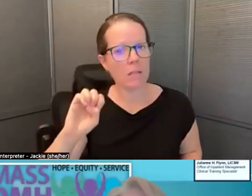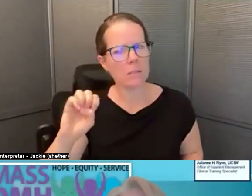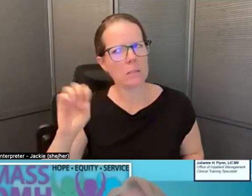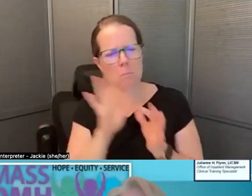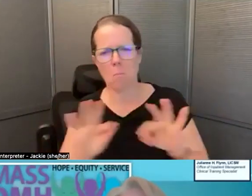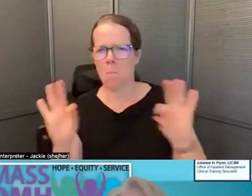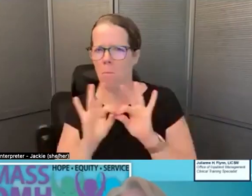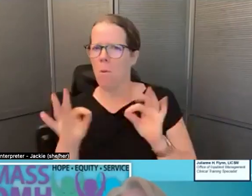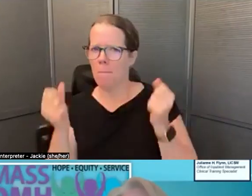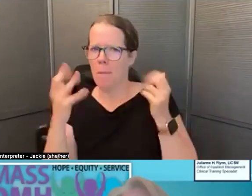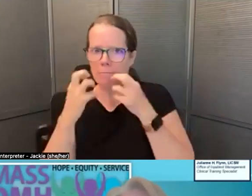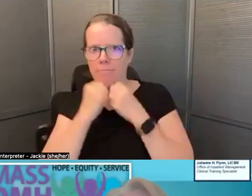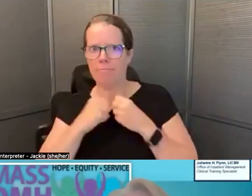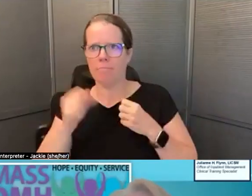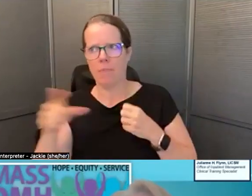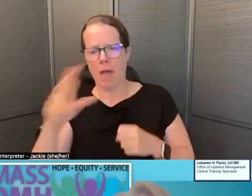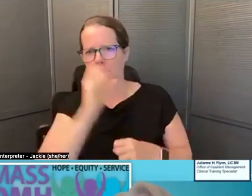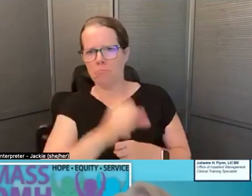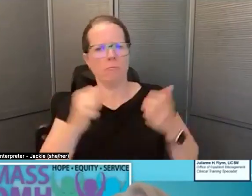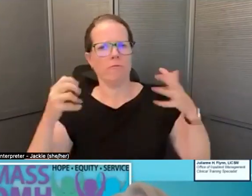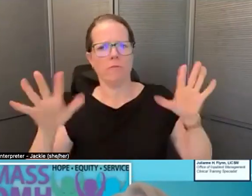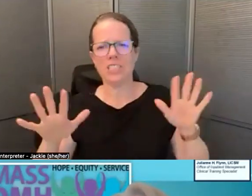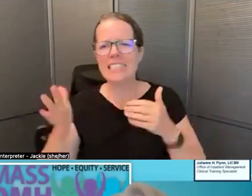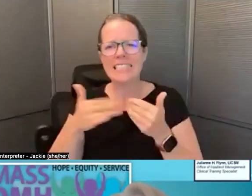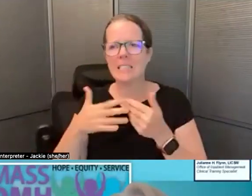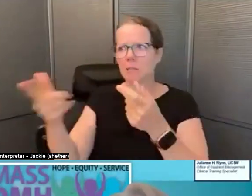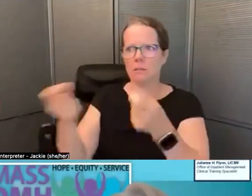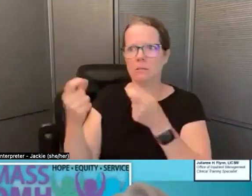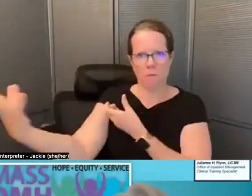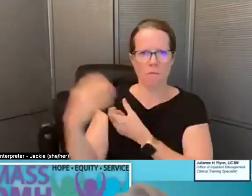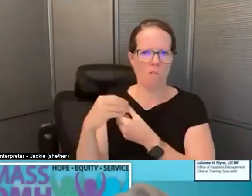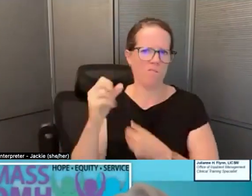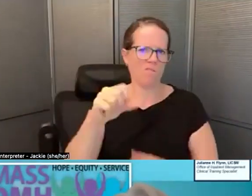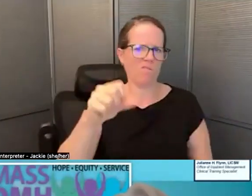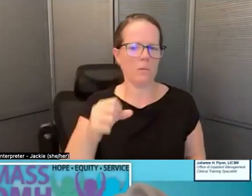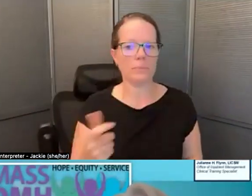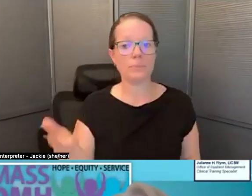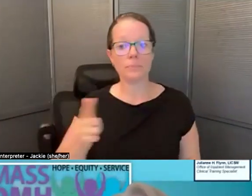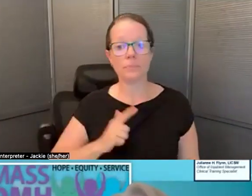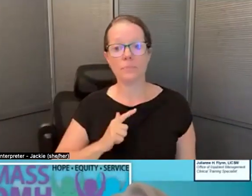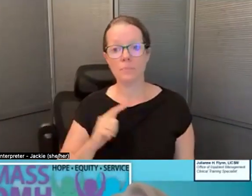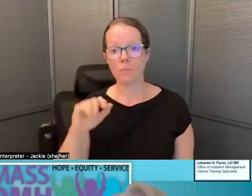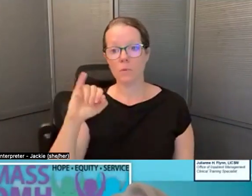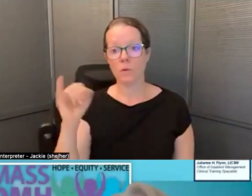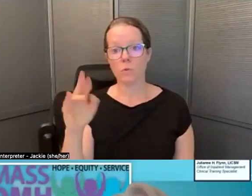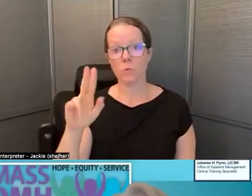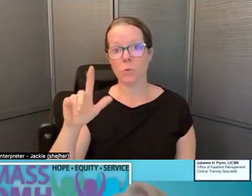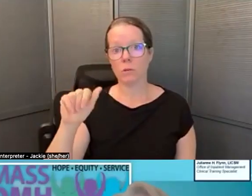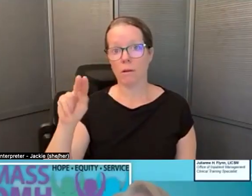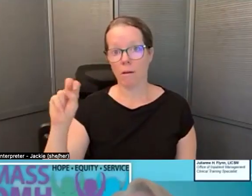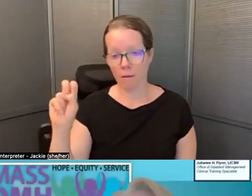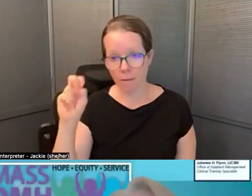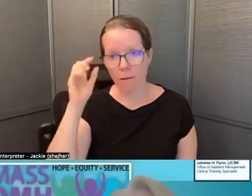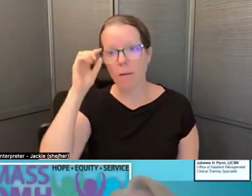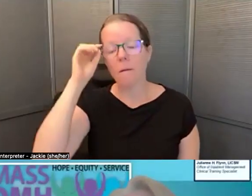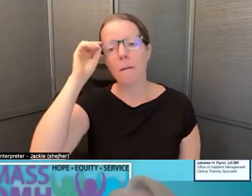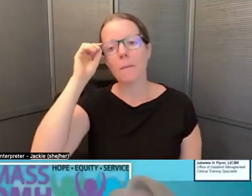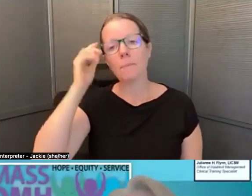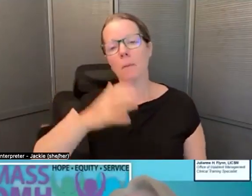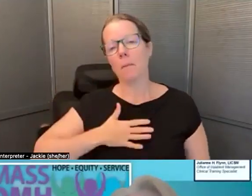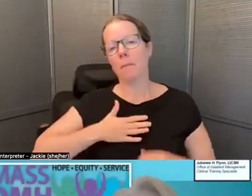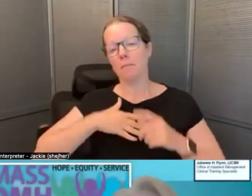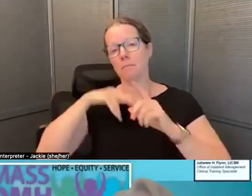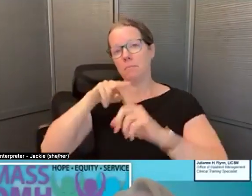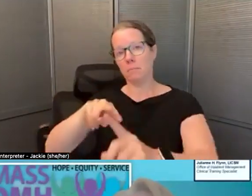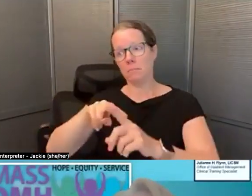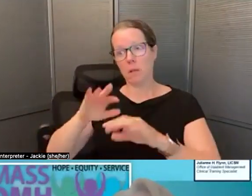my staff. I would just like to add that from our perspective as bringing the training in, the anticipated